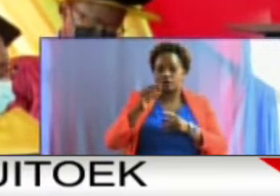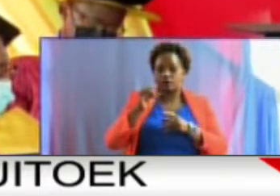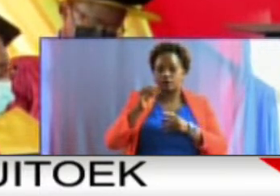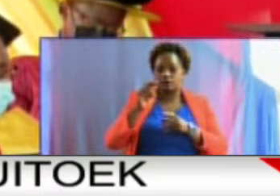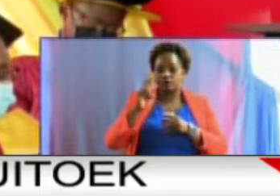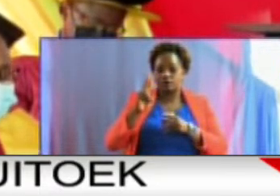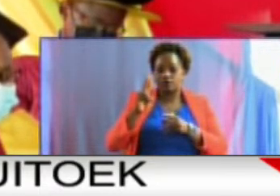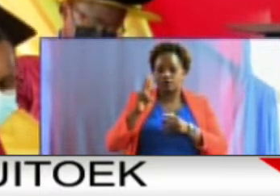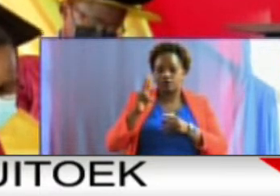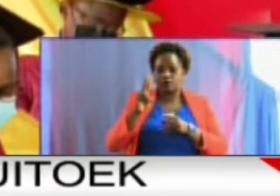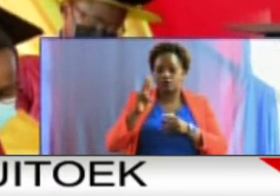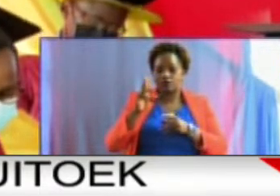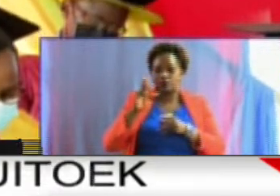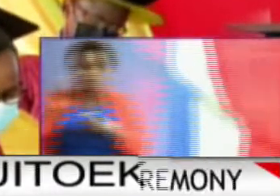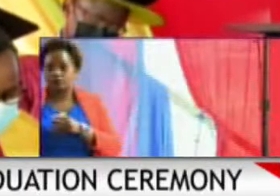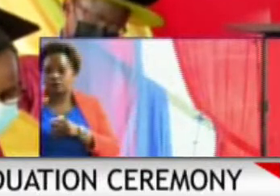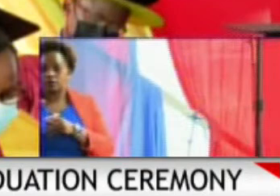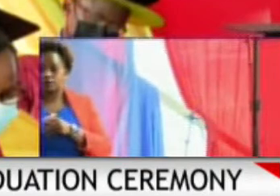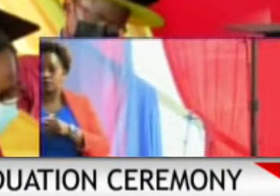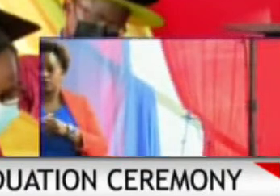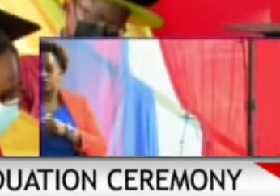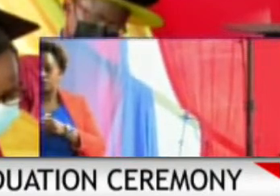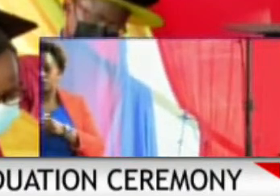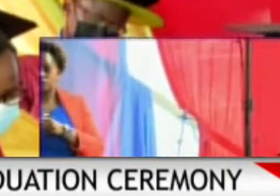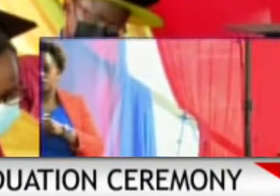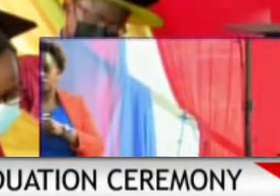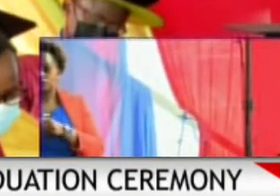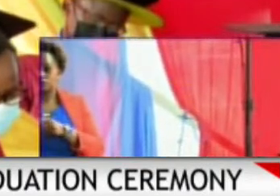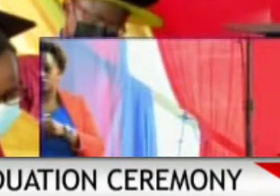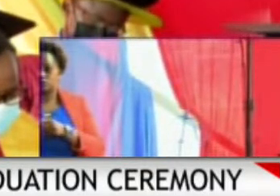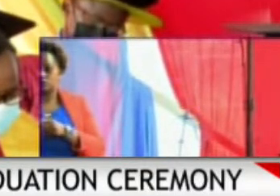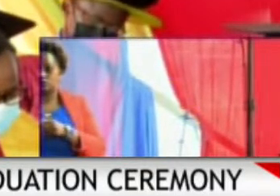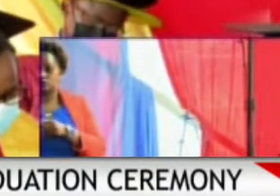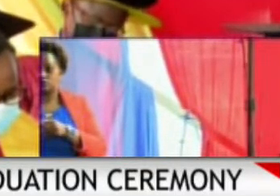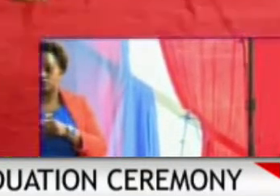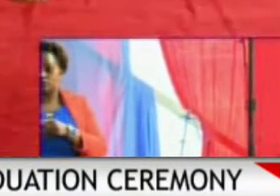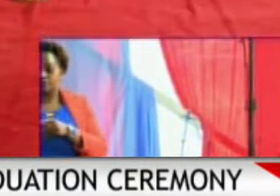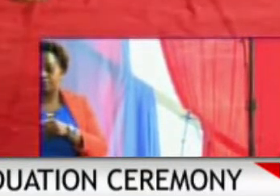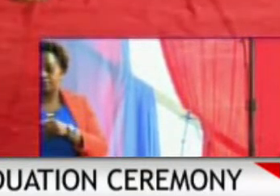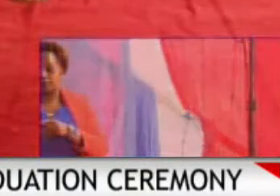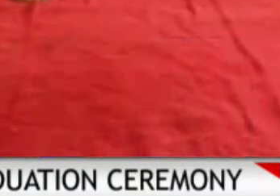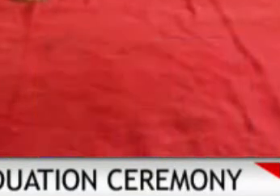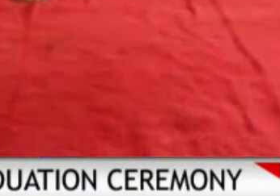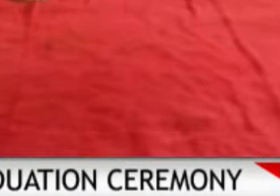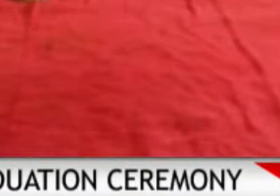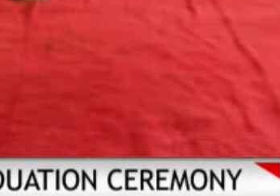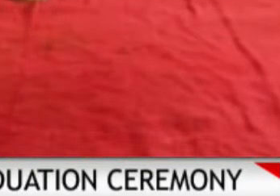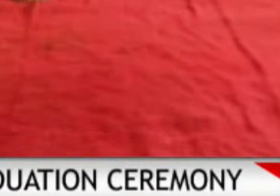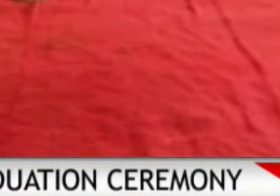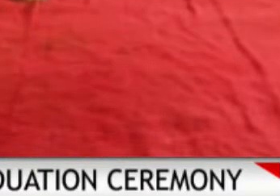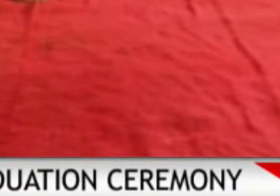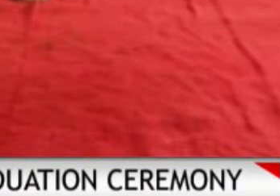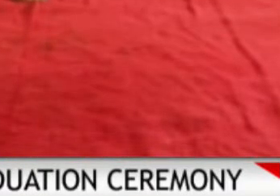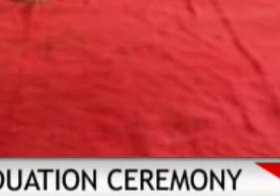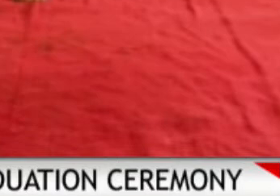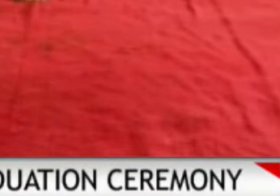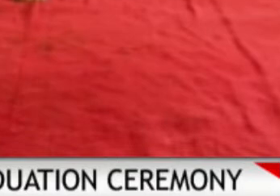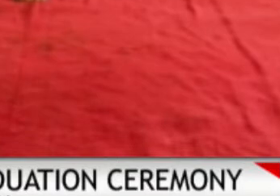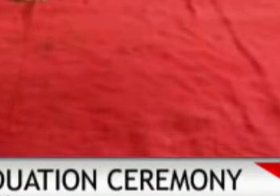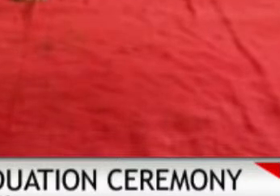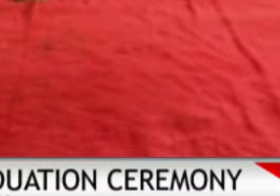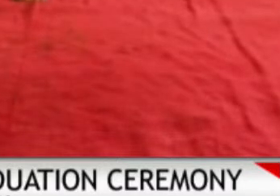Mutuku, who is from the BSc Applied Statistics with